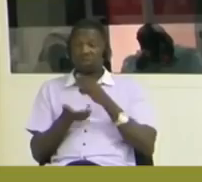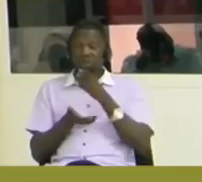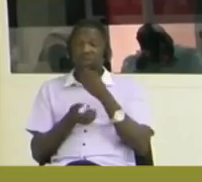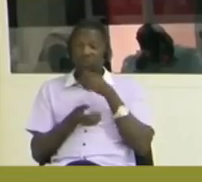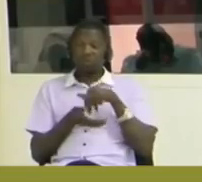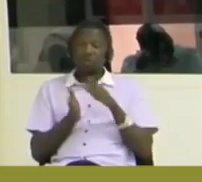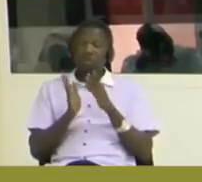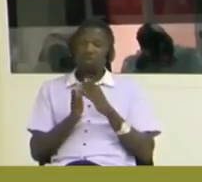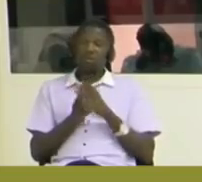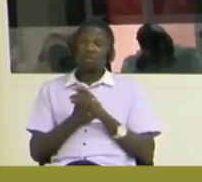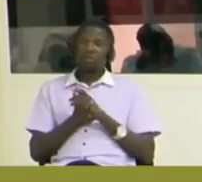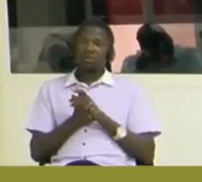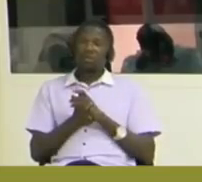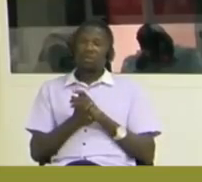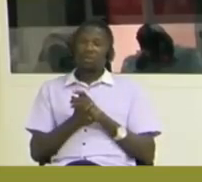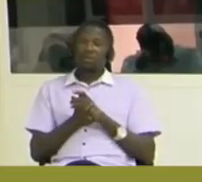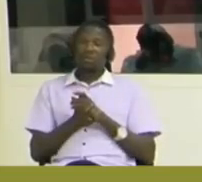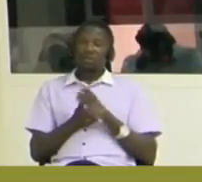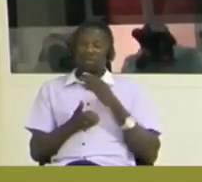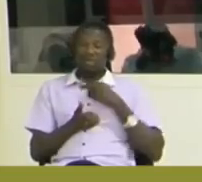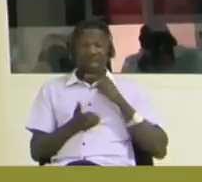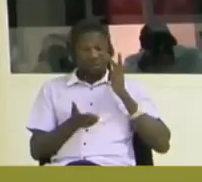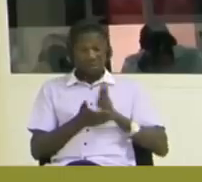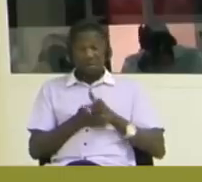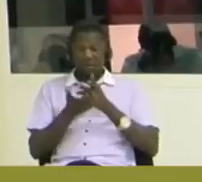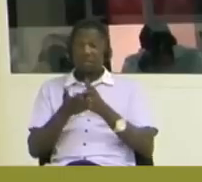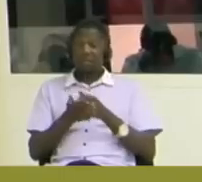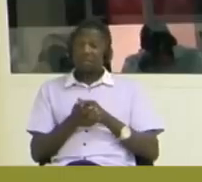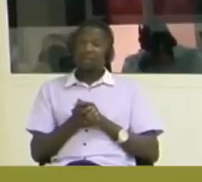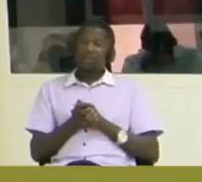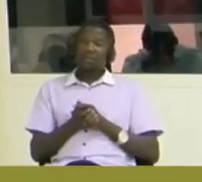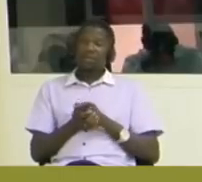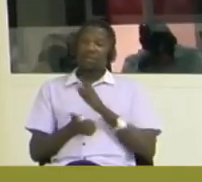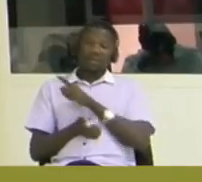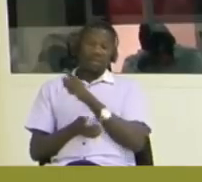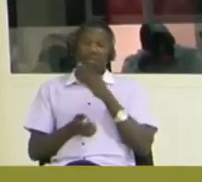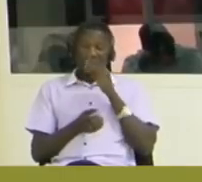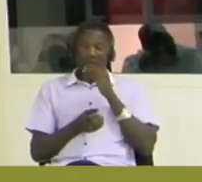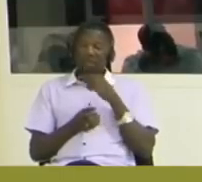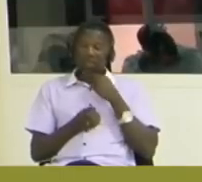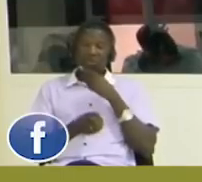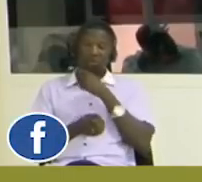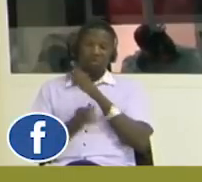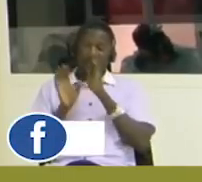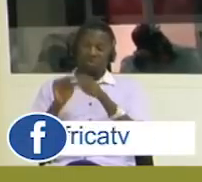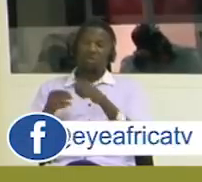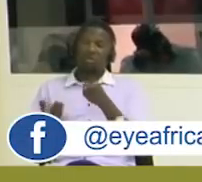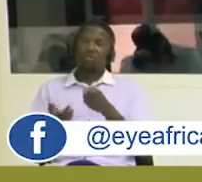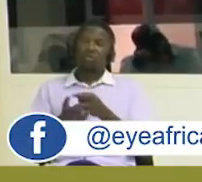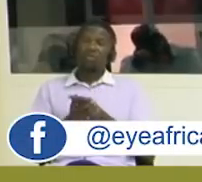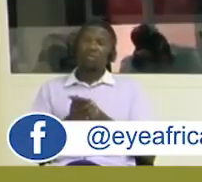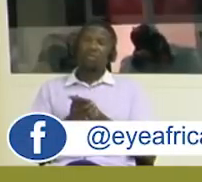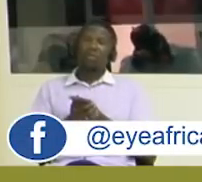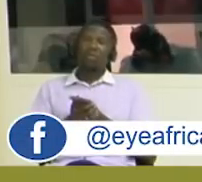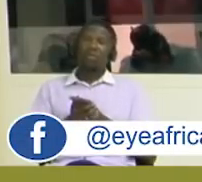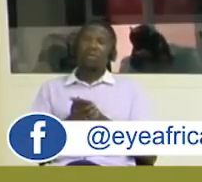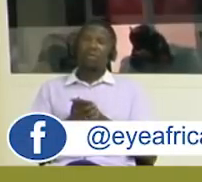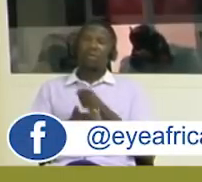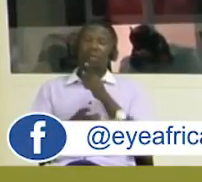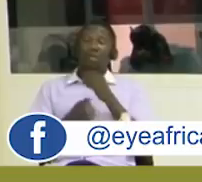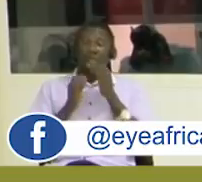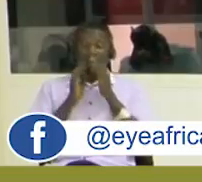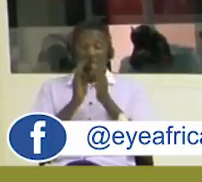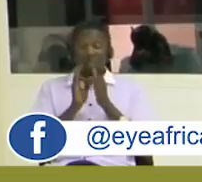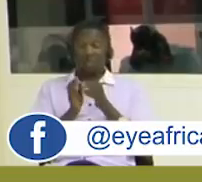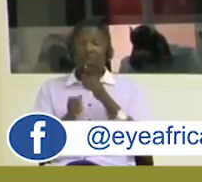it. No, they did not imply that I was dropped off. They said I was dropped off. But they implied that you, the acting